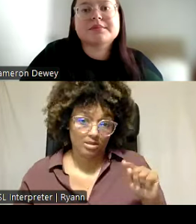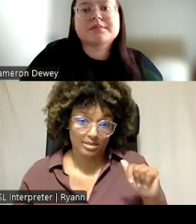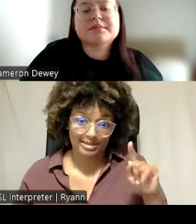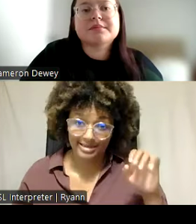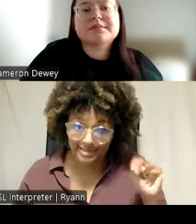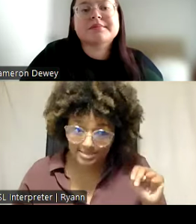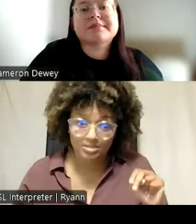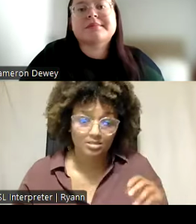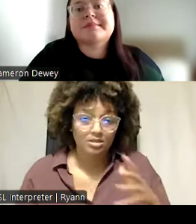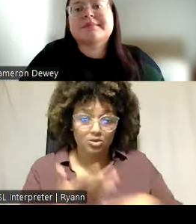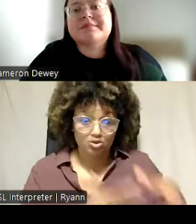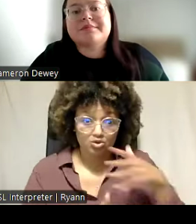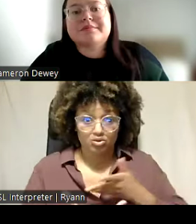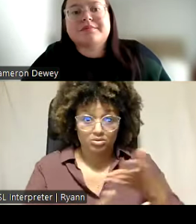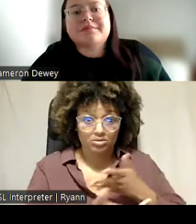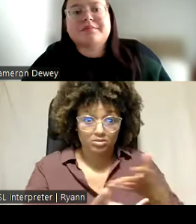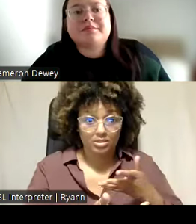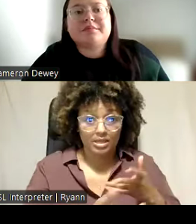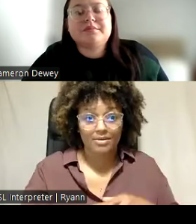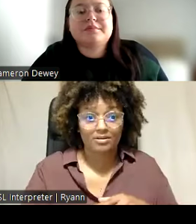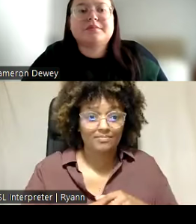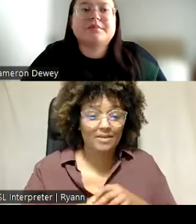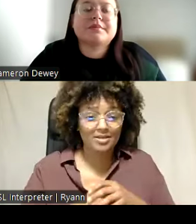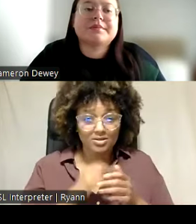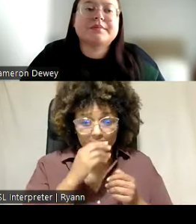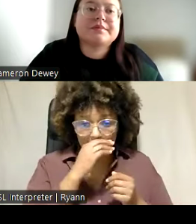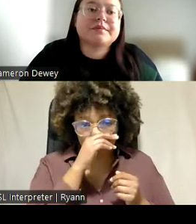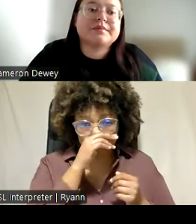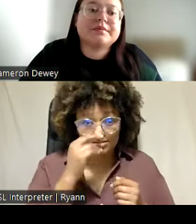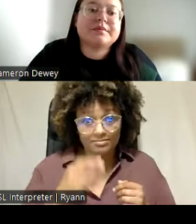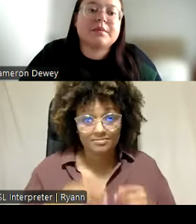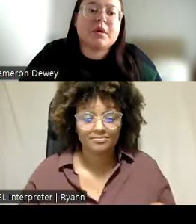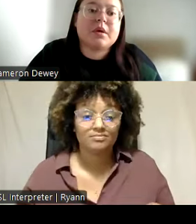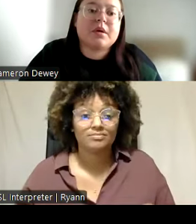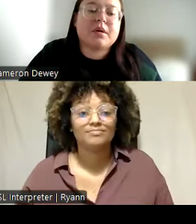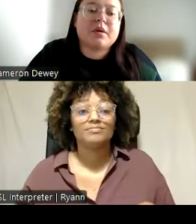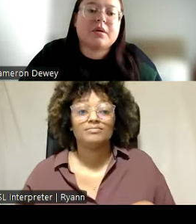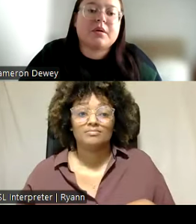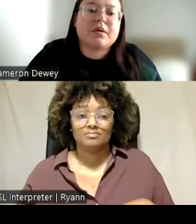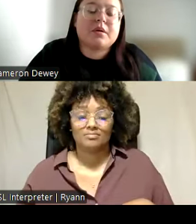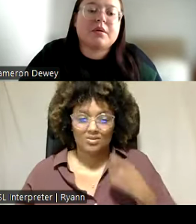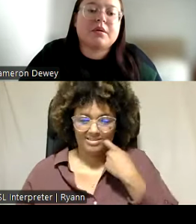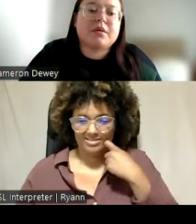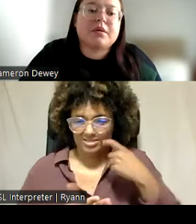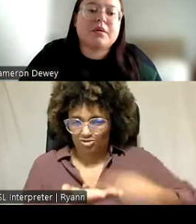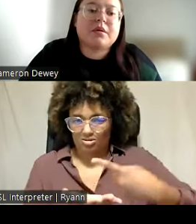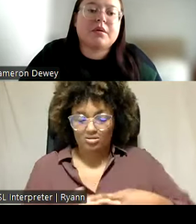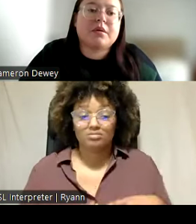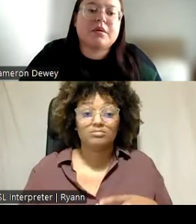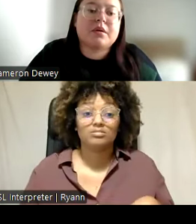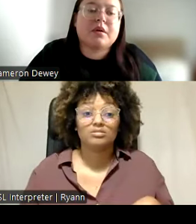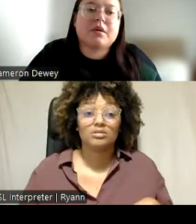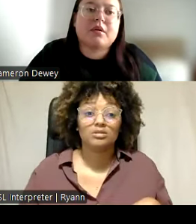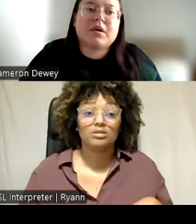was just presented in the previous slide by Cameron. And in order to explore this element of the